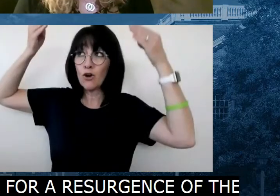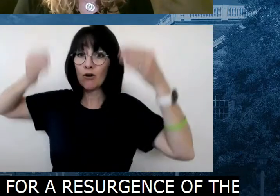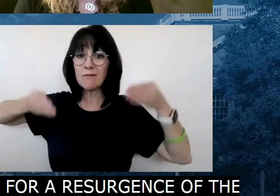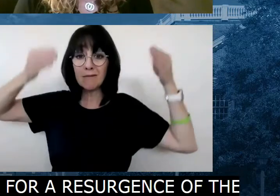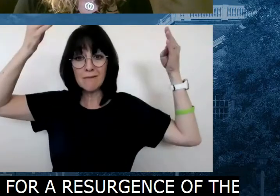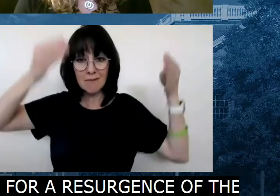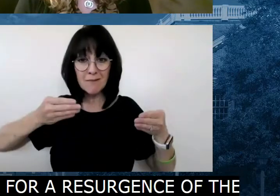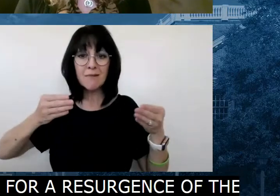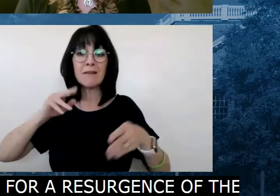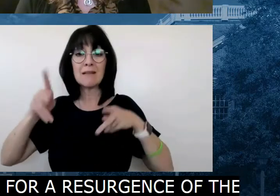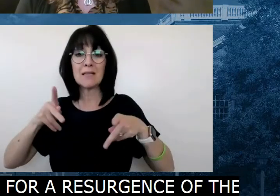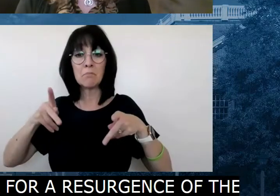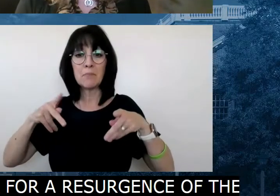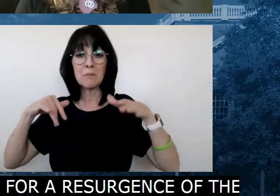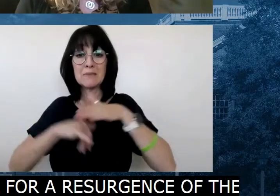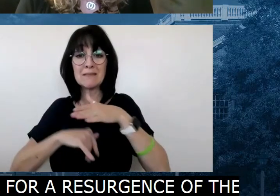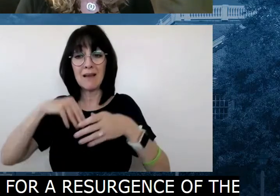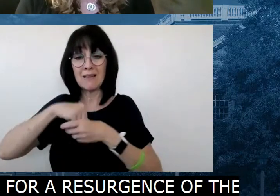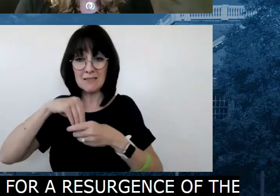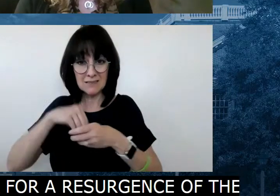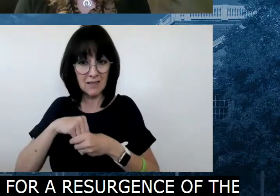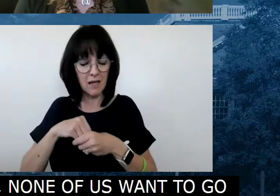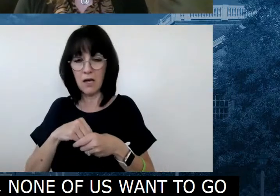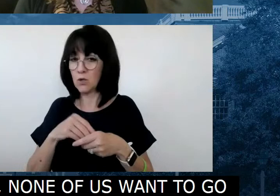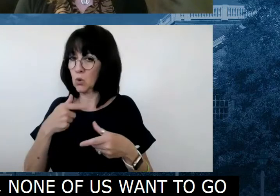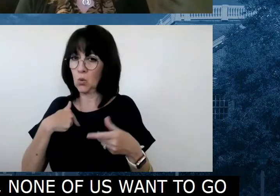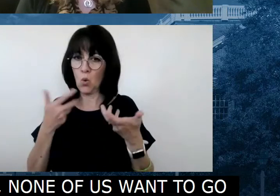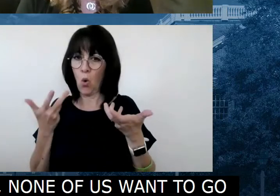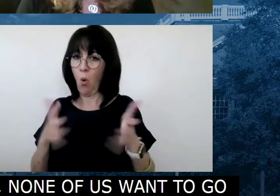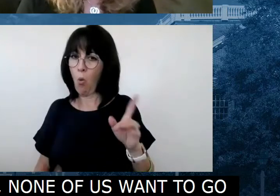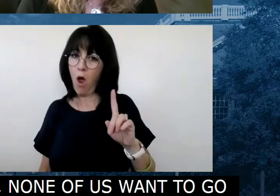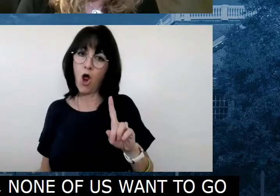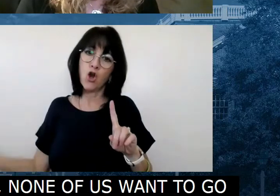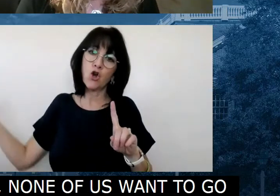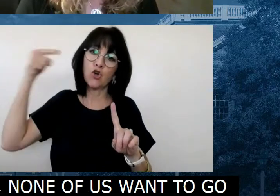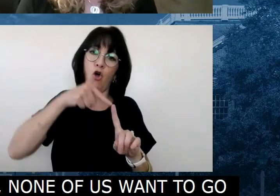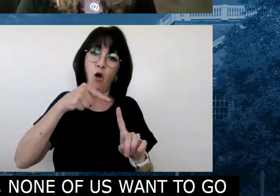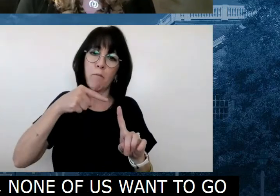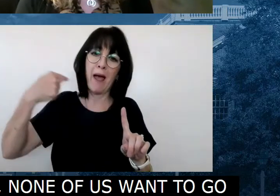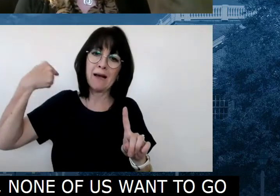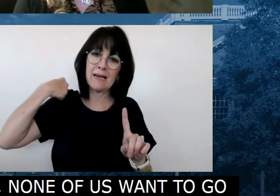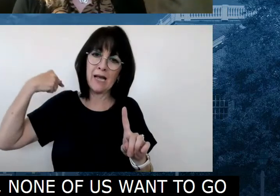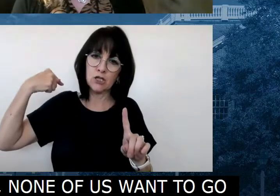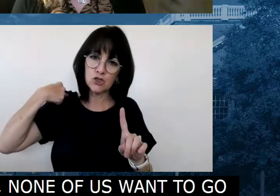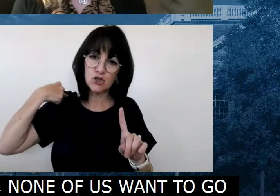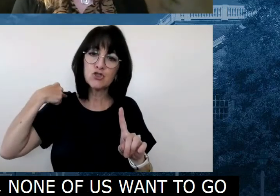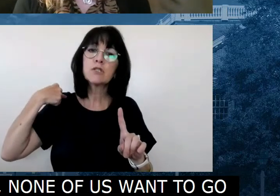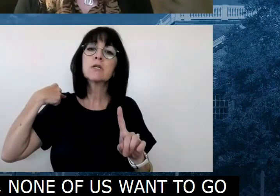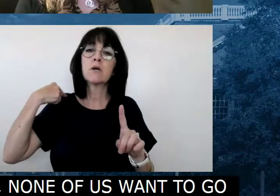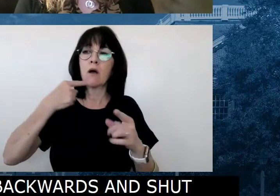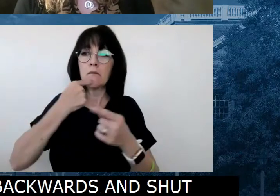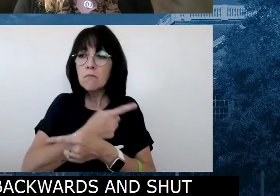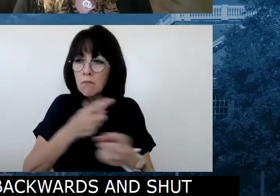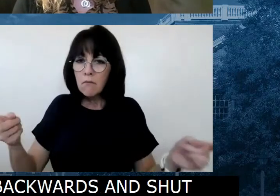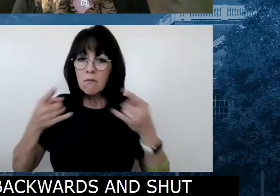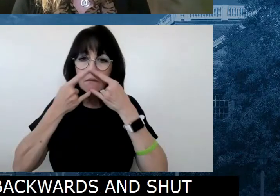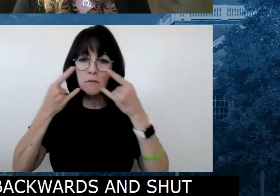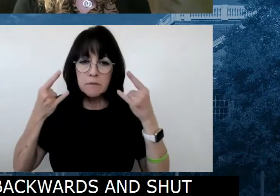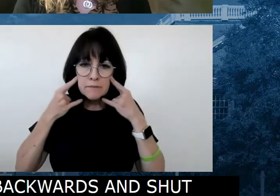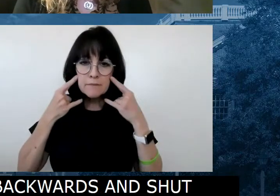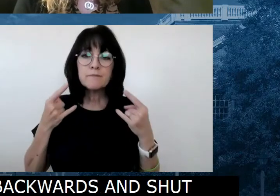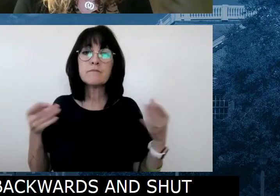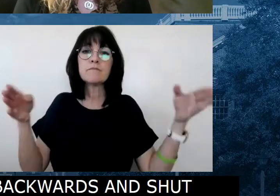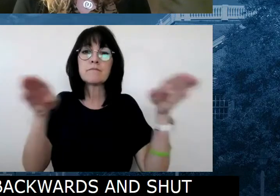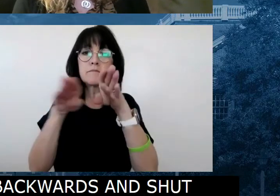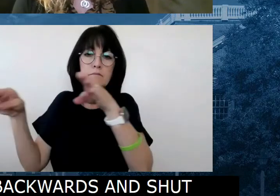go backwards and shut anything down and mandate mask wearing again, and putting